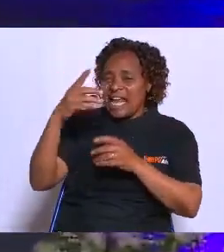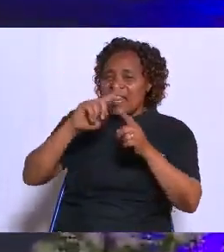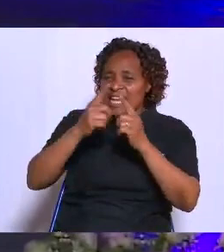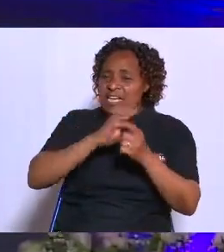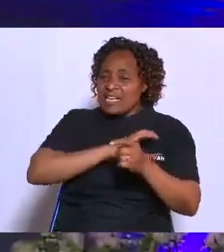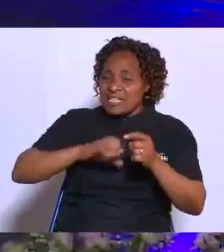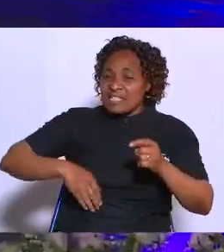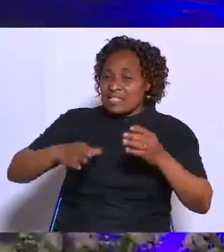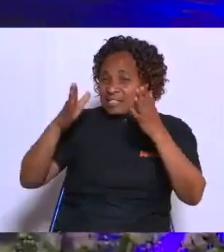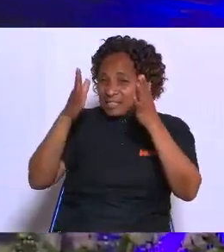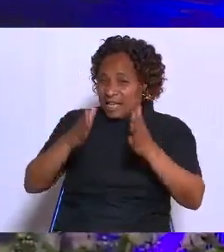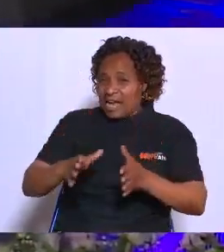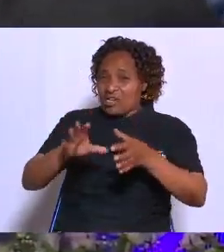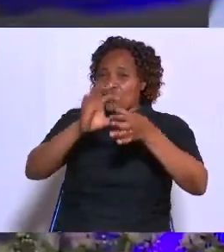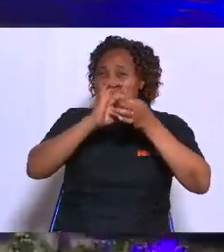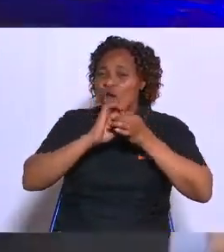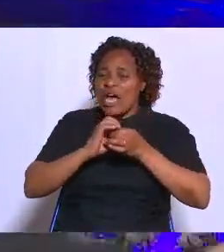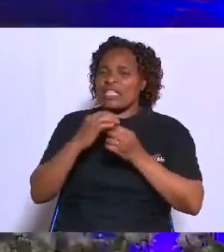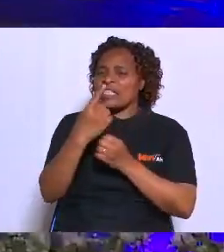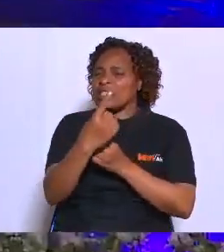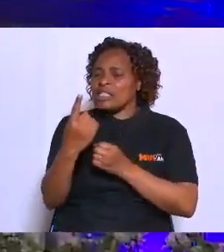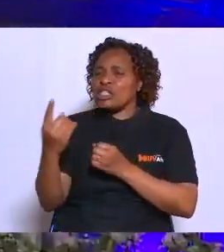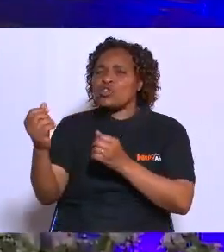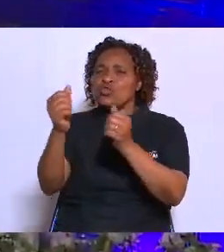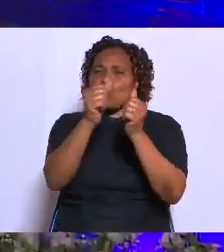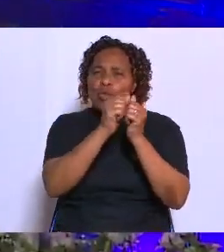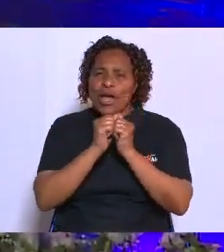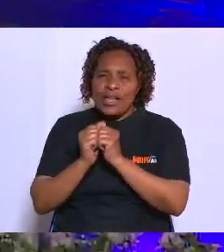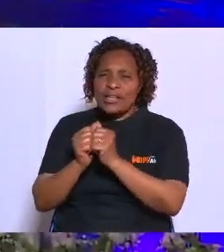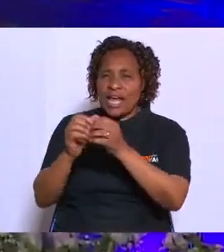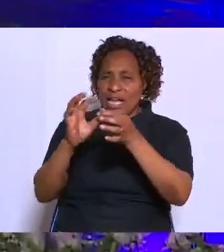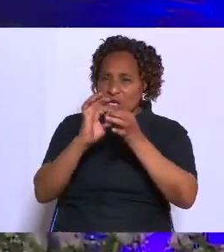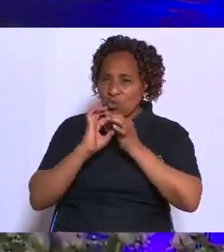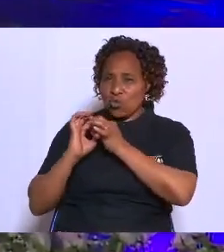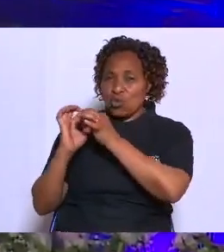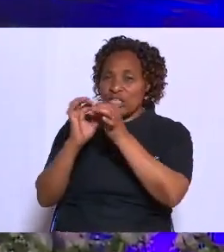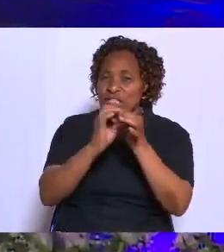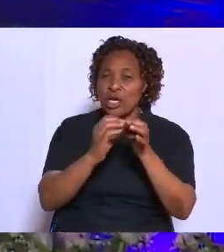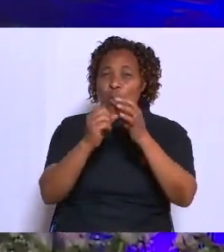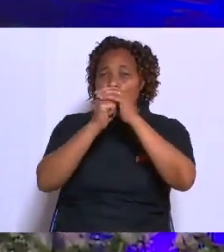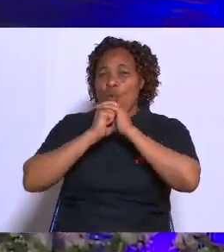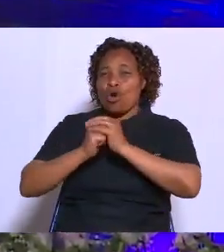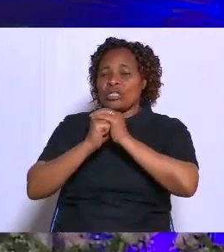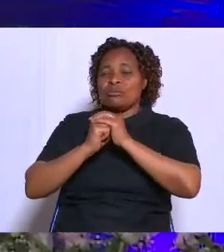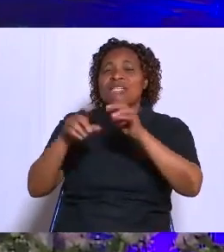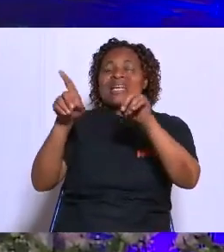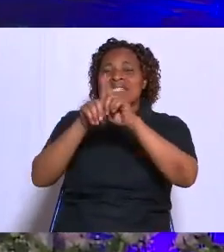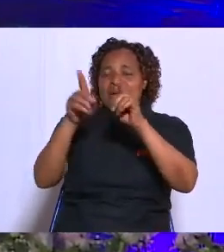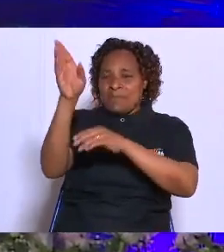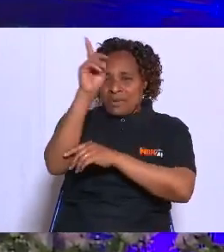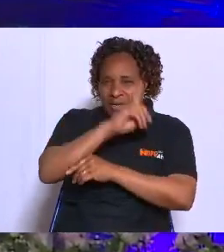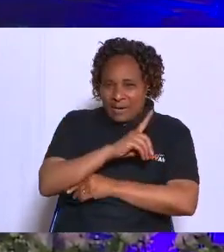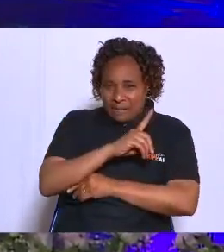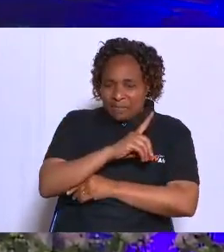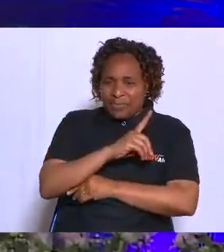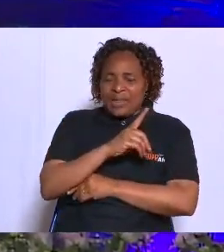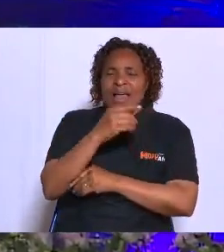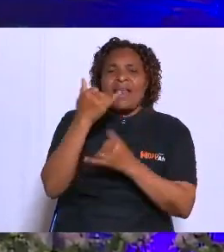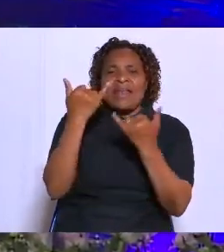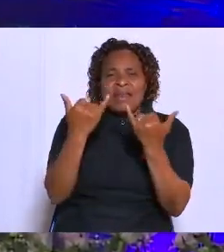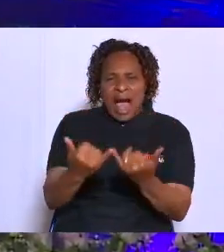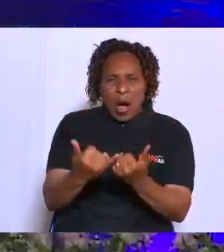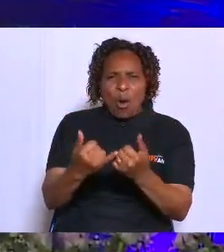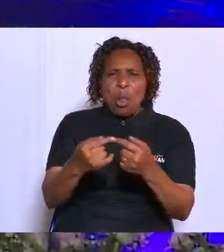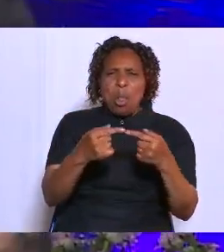and we'll have everybody together in a Unity worshiping on the same day the battle